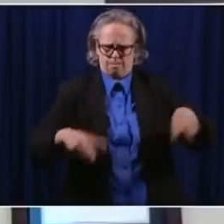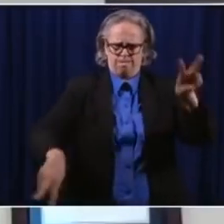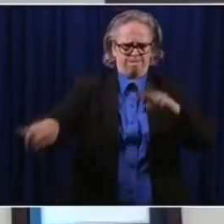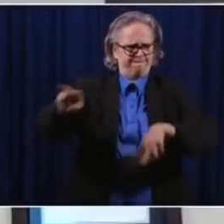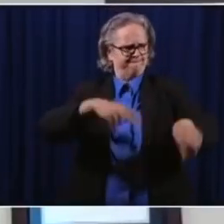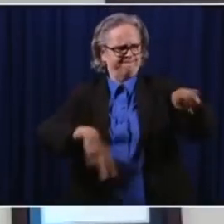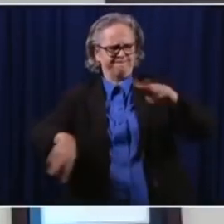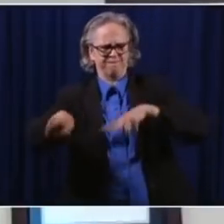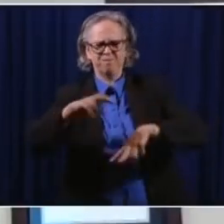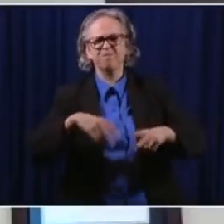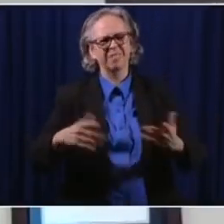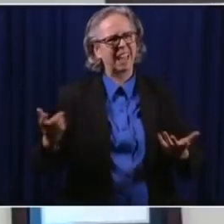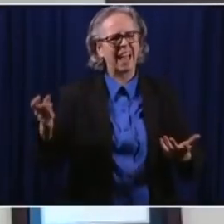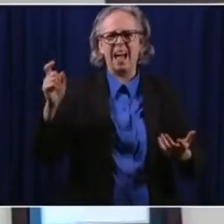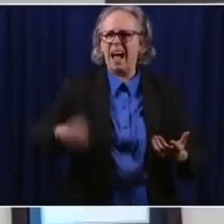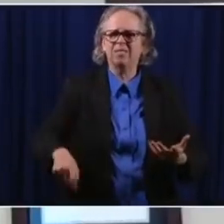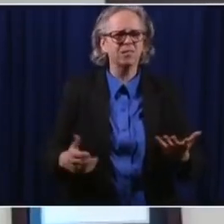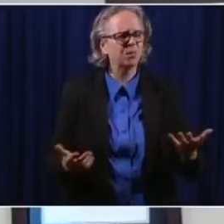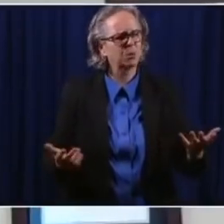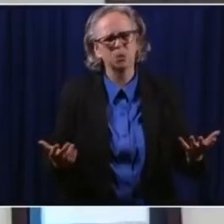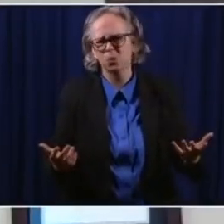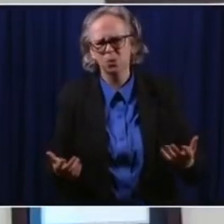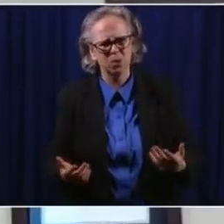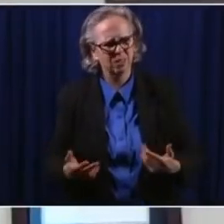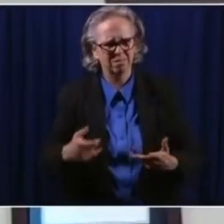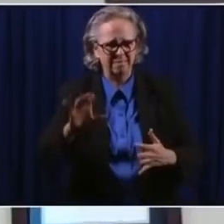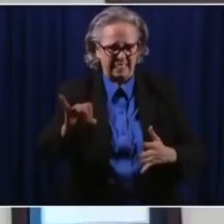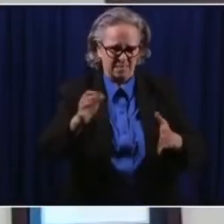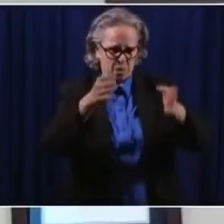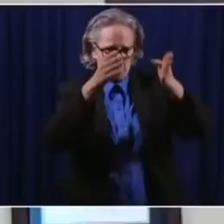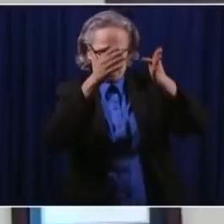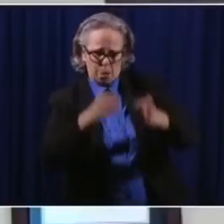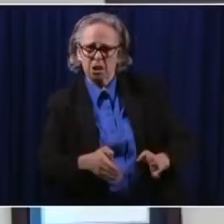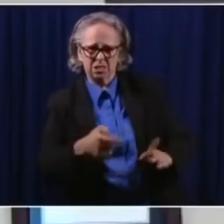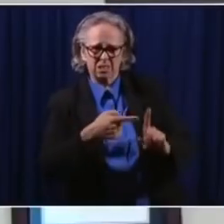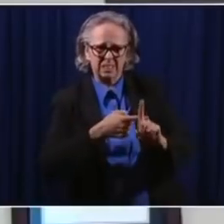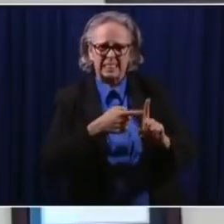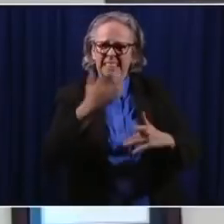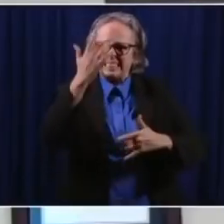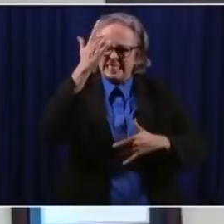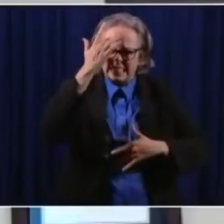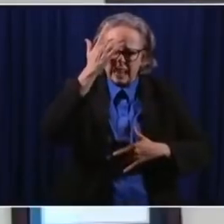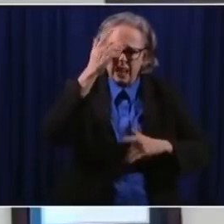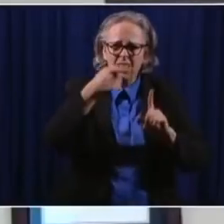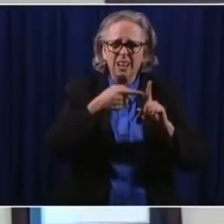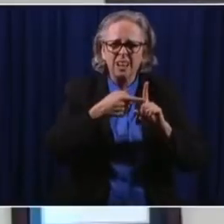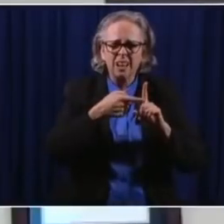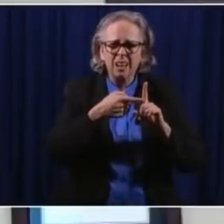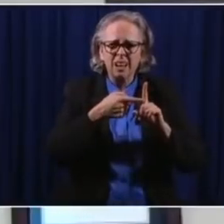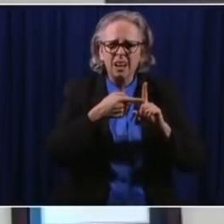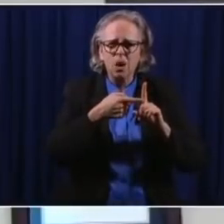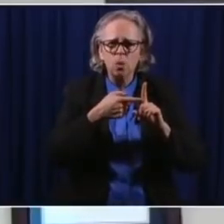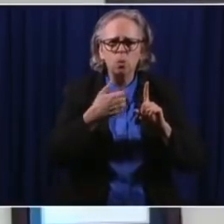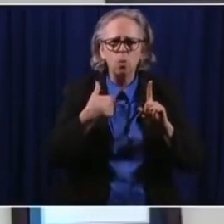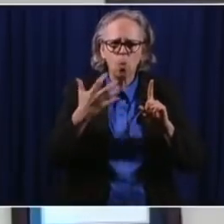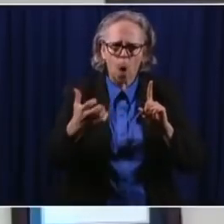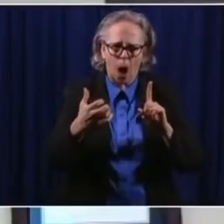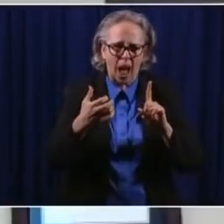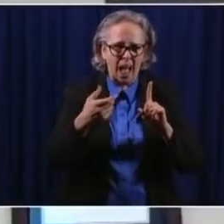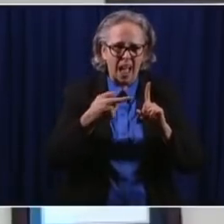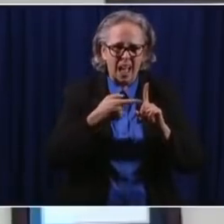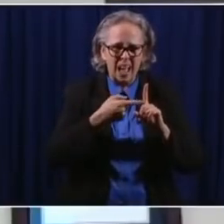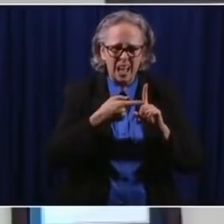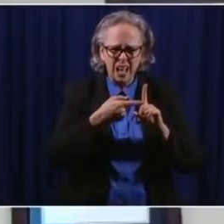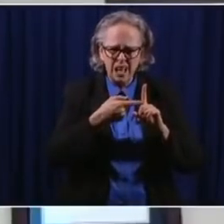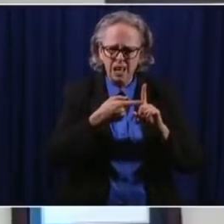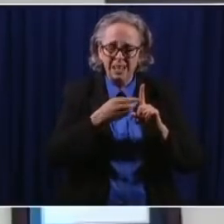keeping one person who's ill, keeping that number that they also get ill very, very small. So back in the